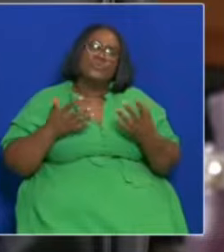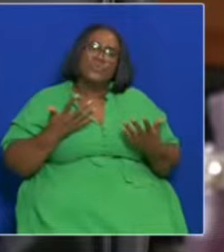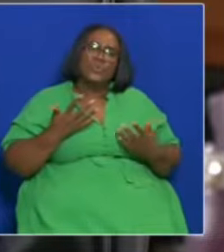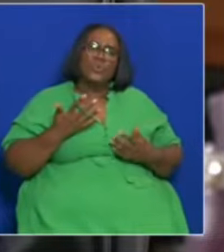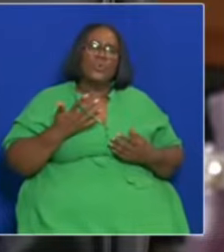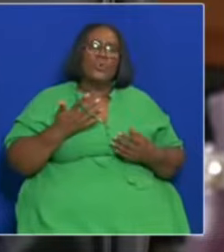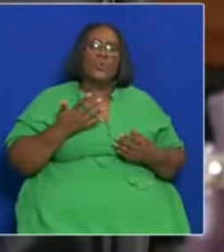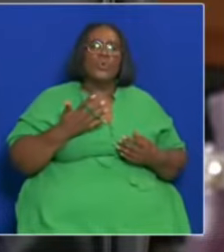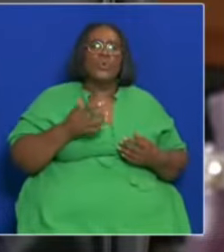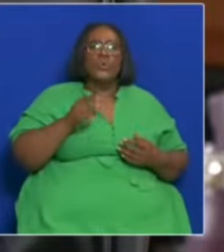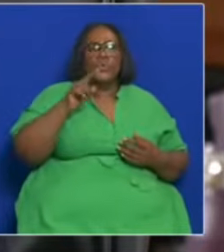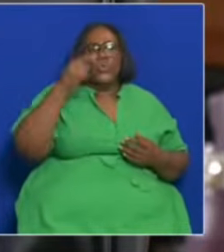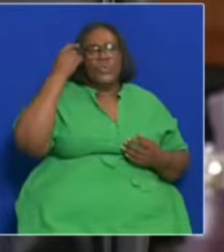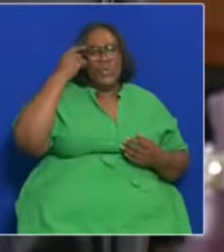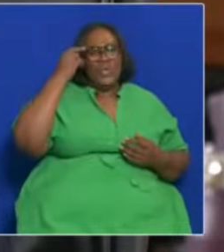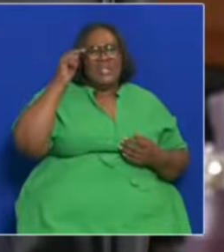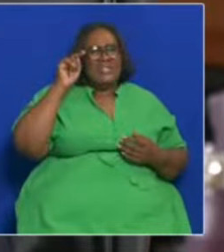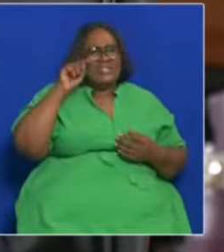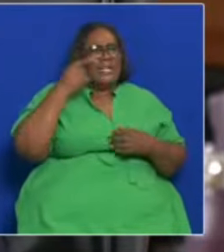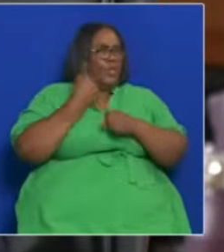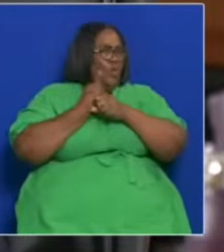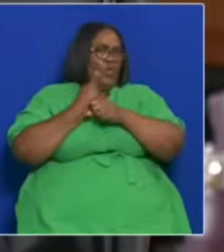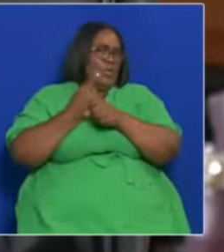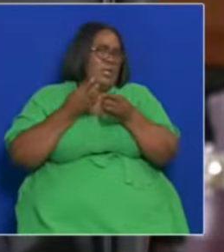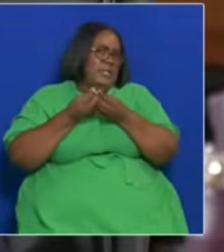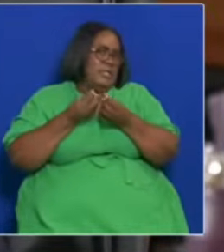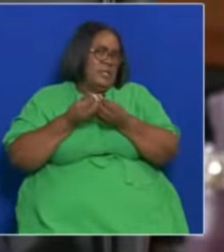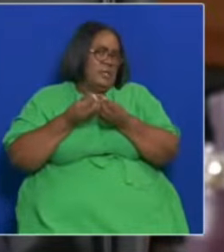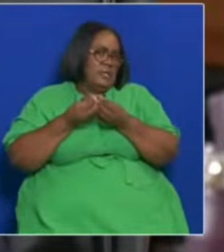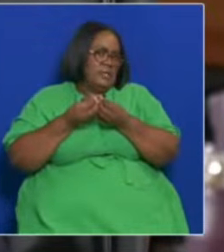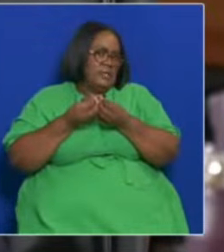only thing that was intended with this information?